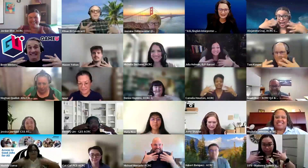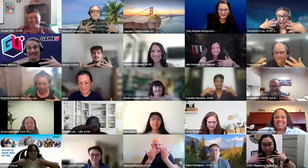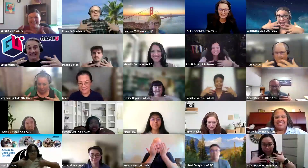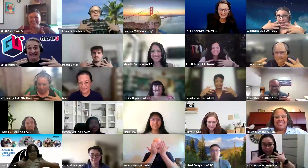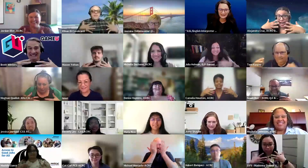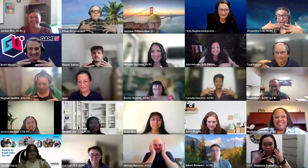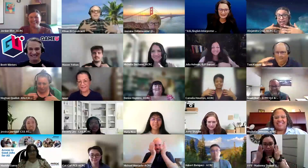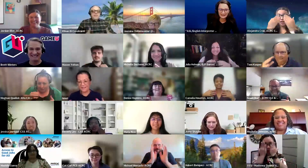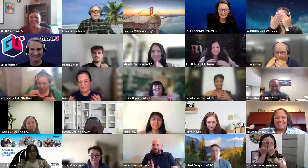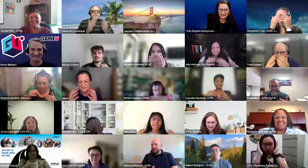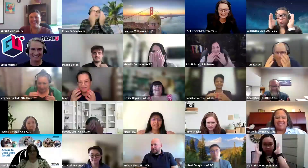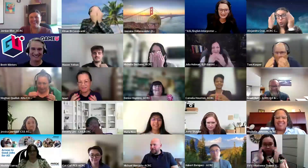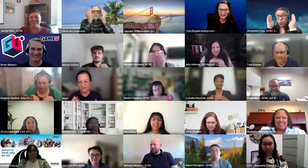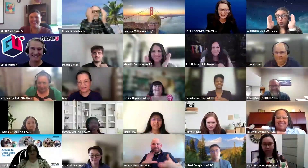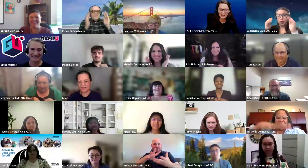scary,